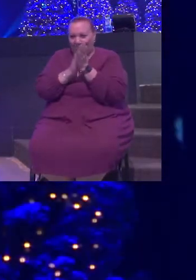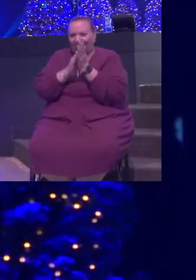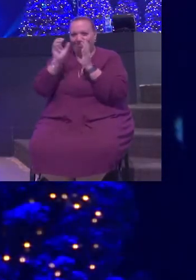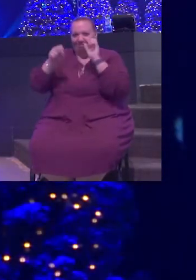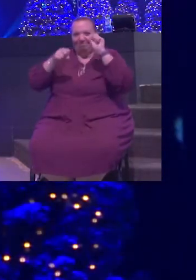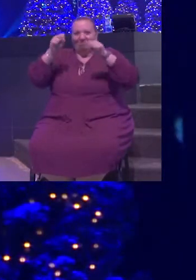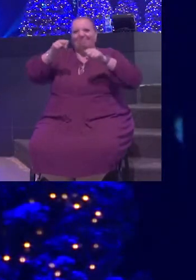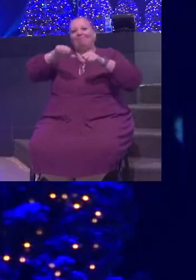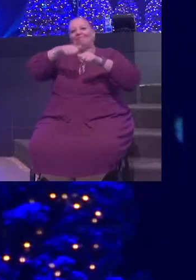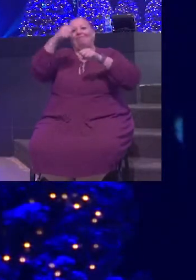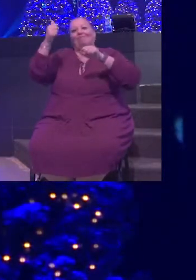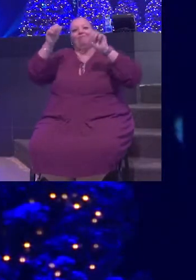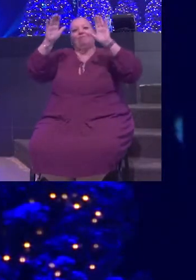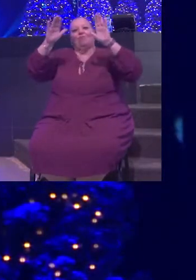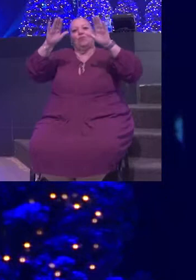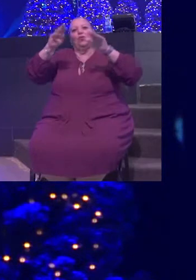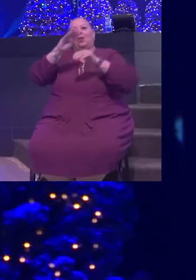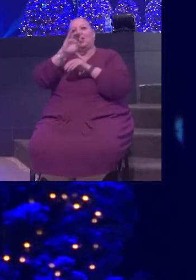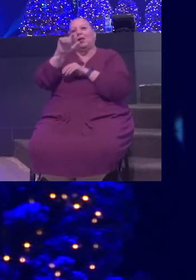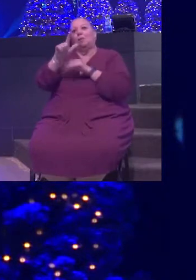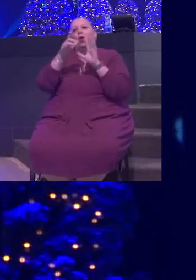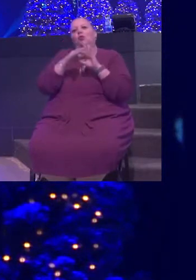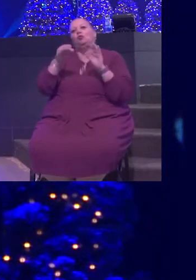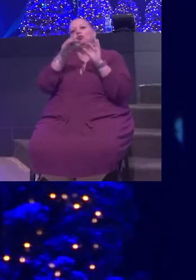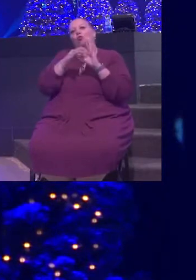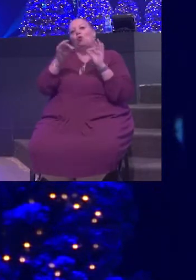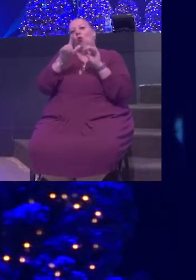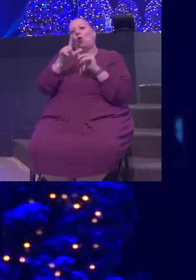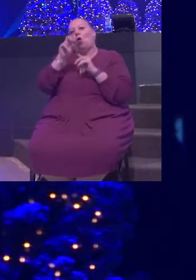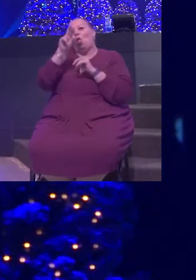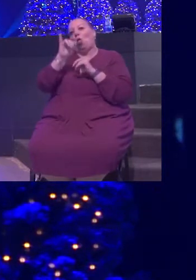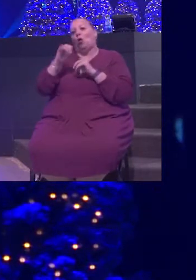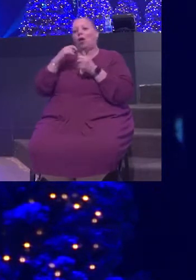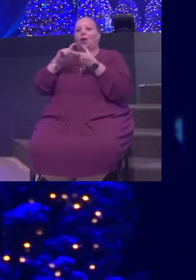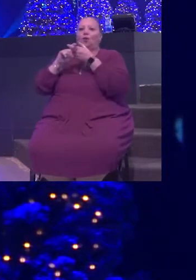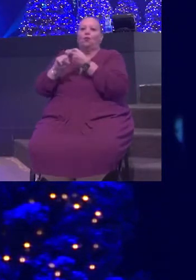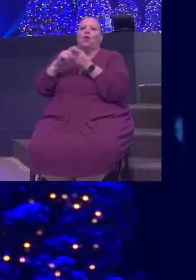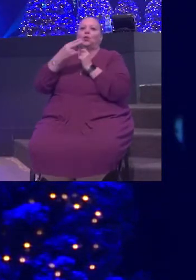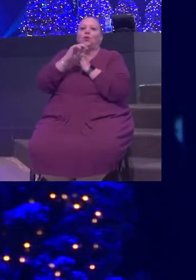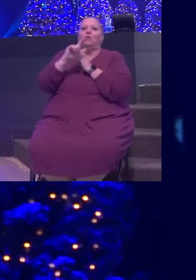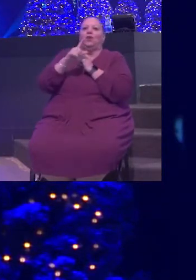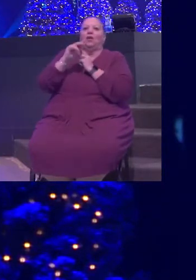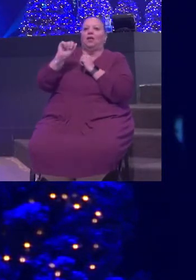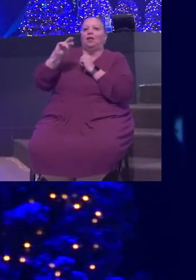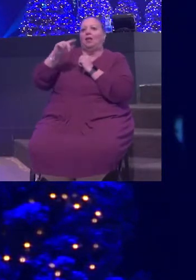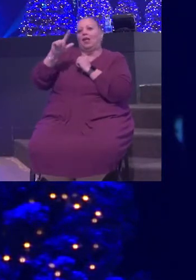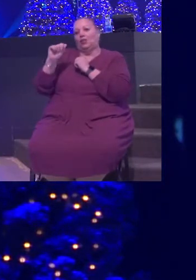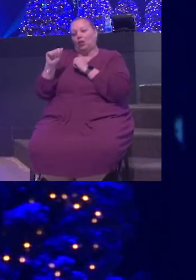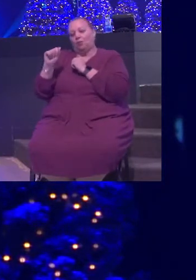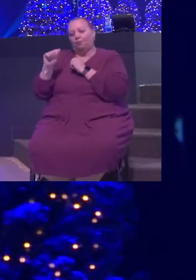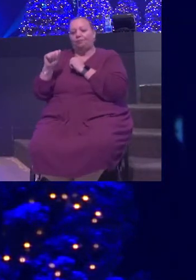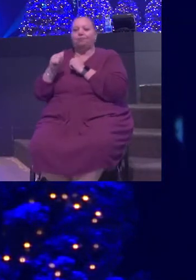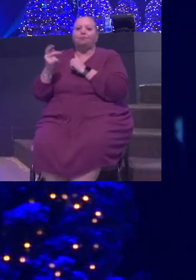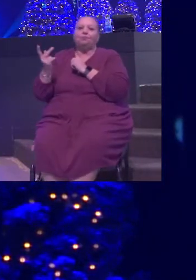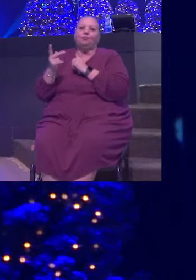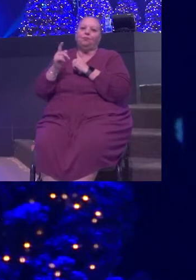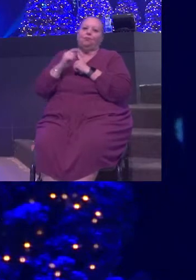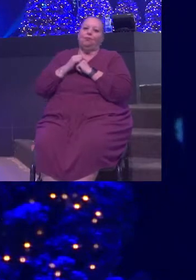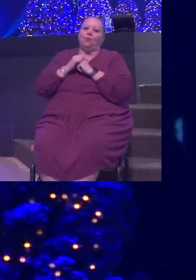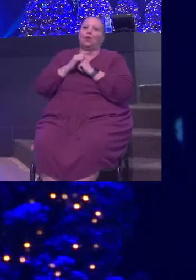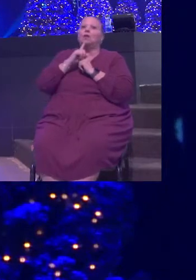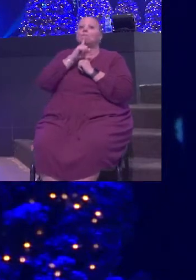Yeah, that's another great Cannonball story. Lori and I are really good friends with Phil and Angela, and they are the